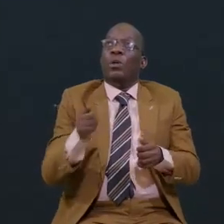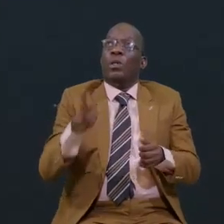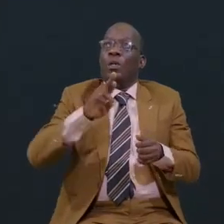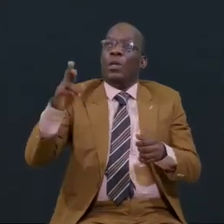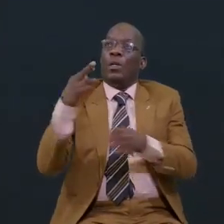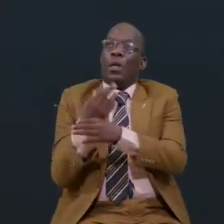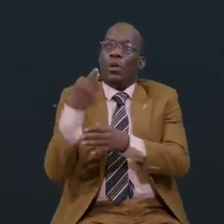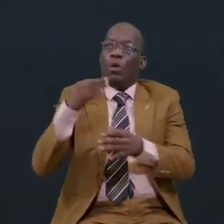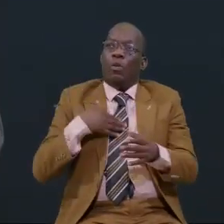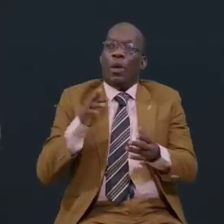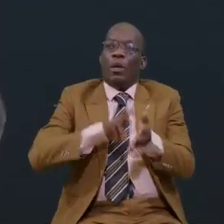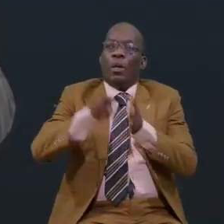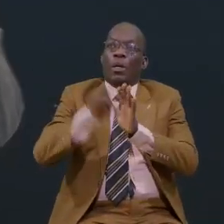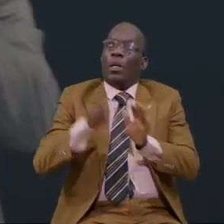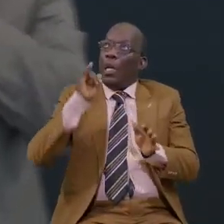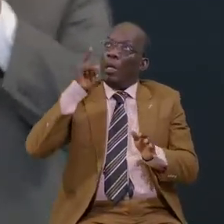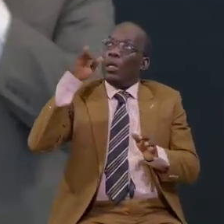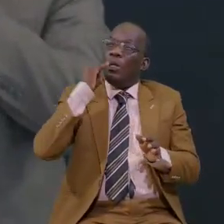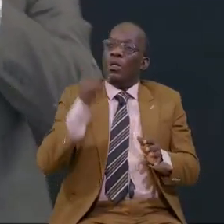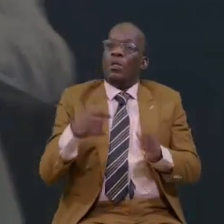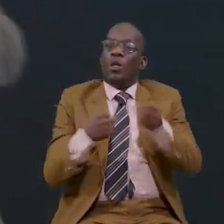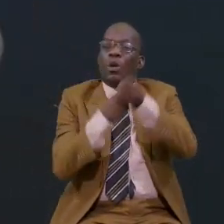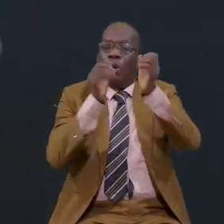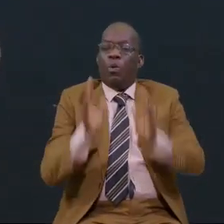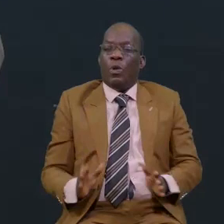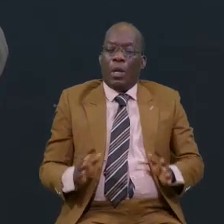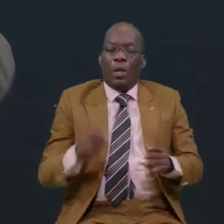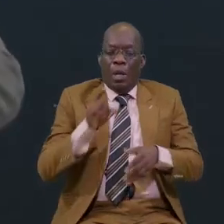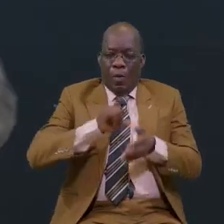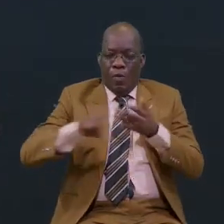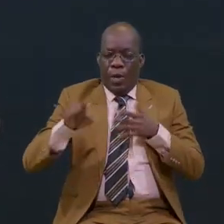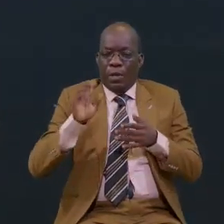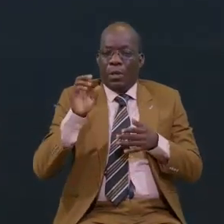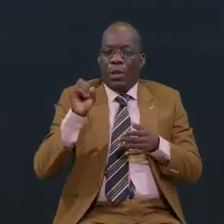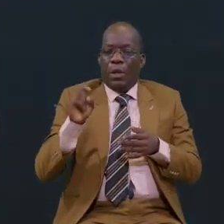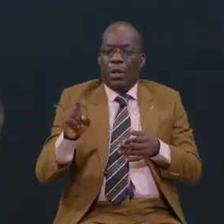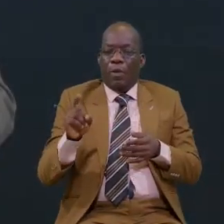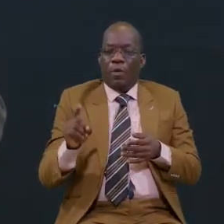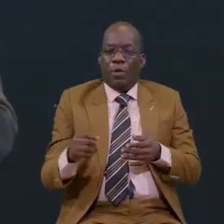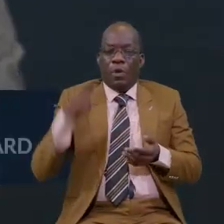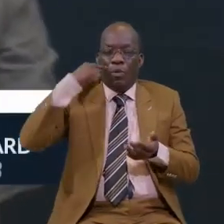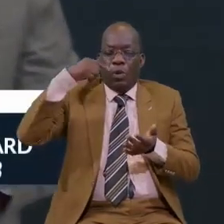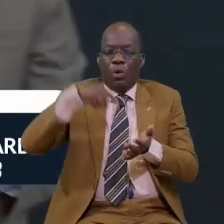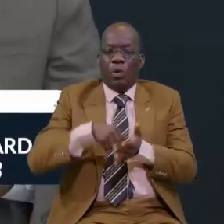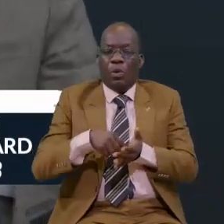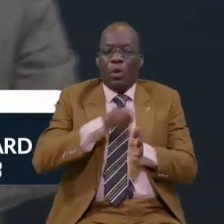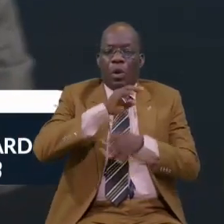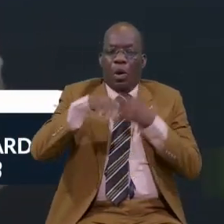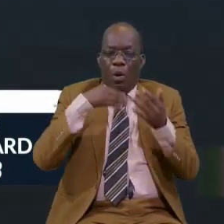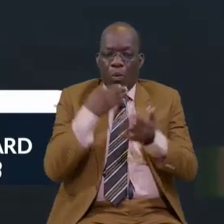the upholder. Look at verse 11. In verse 11 it says, behold, all they that